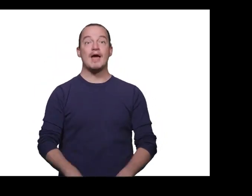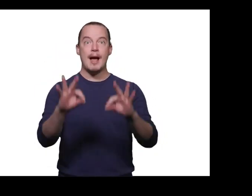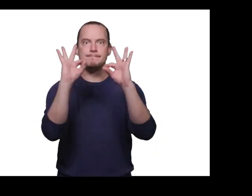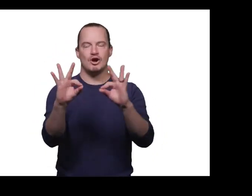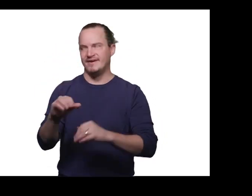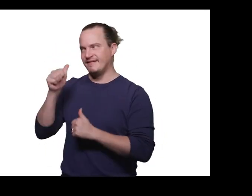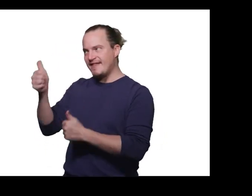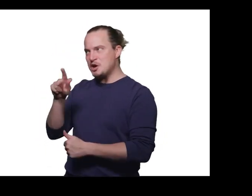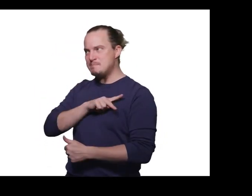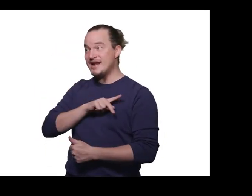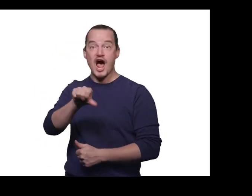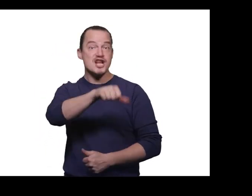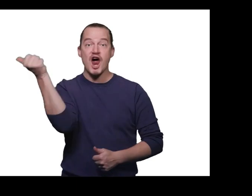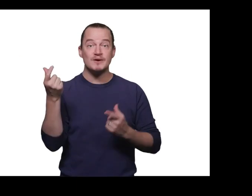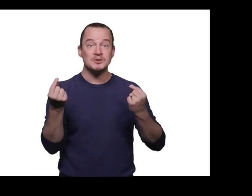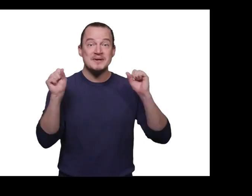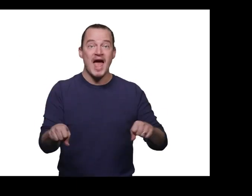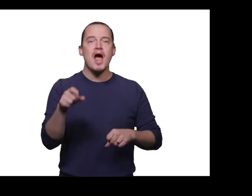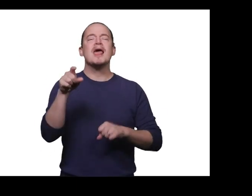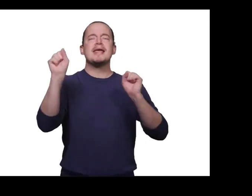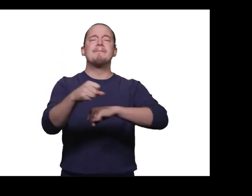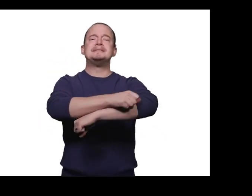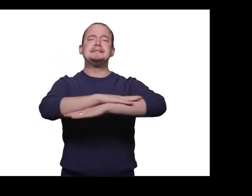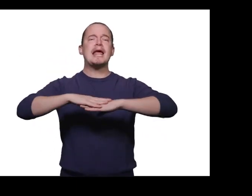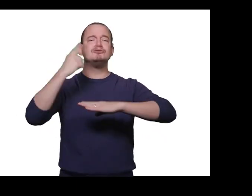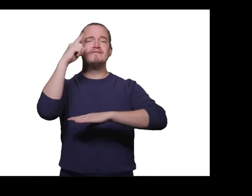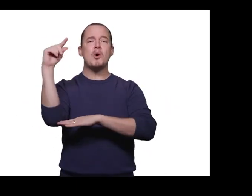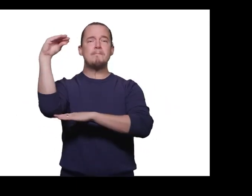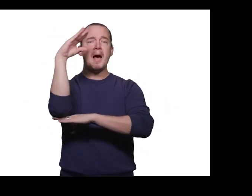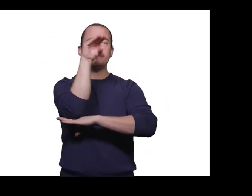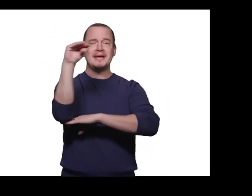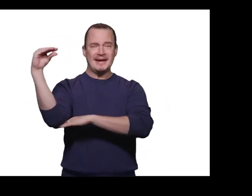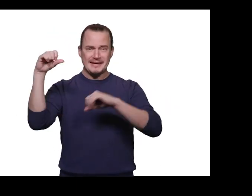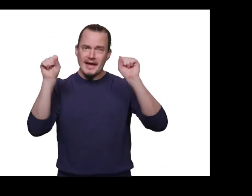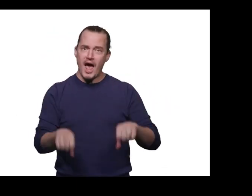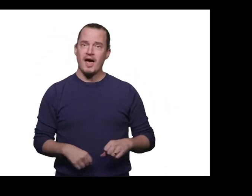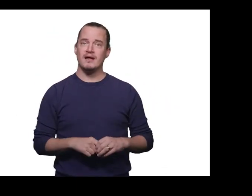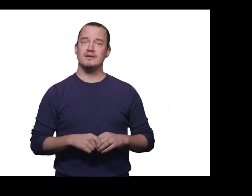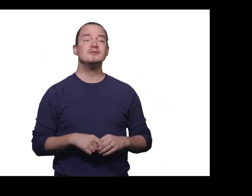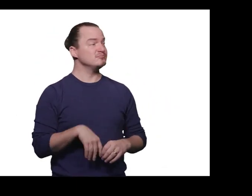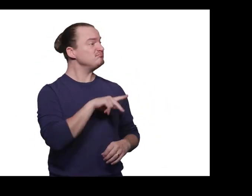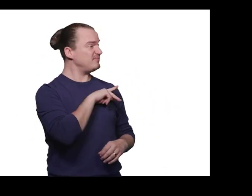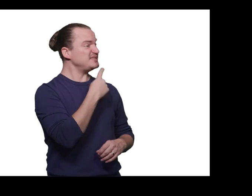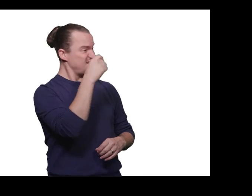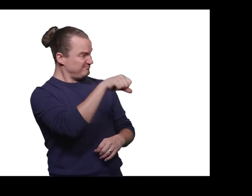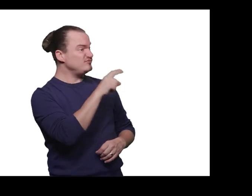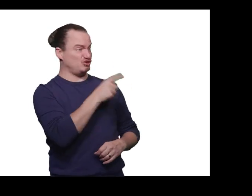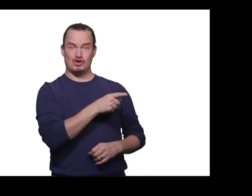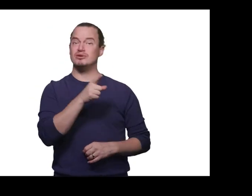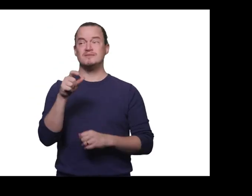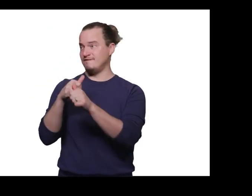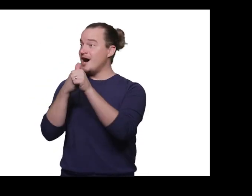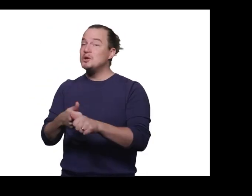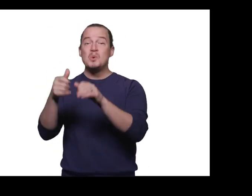with this amazing tree. It can be a puppet stage. So this could be a tree that follows the seasons